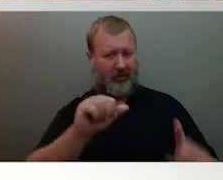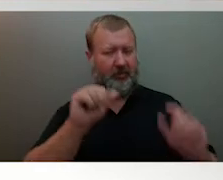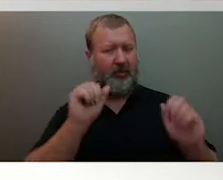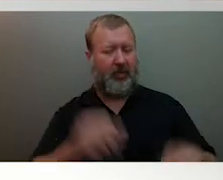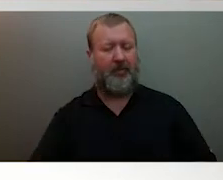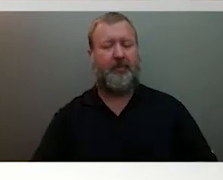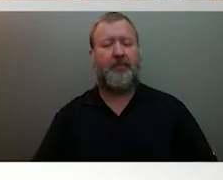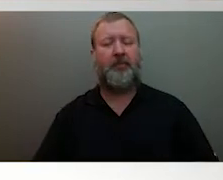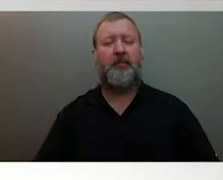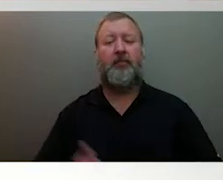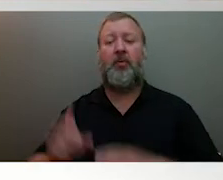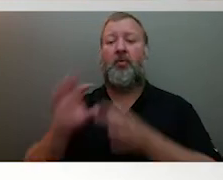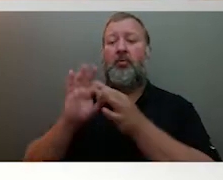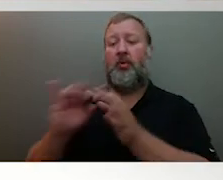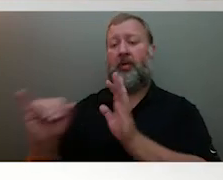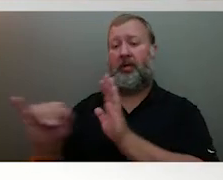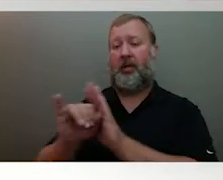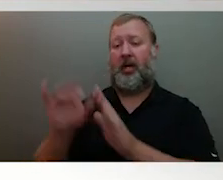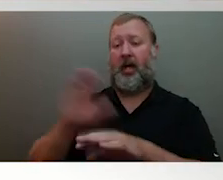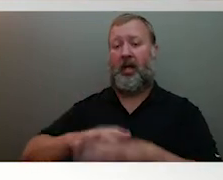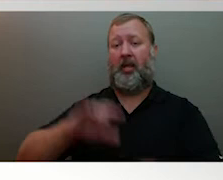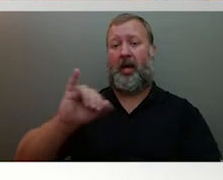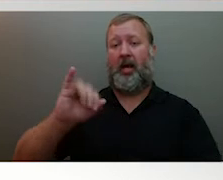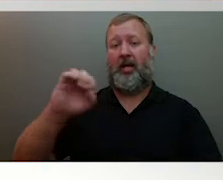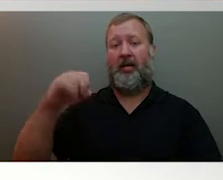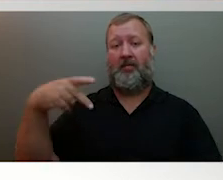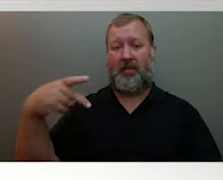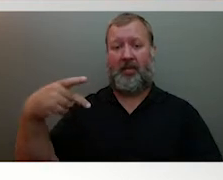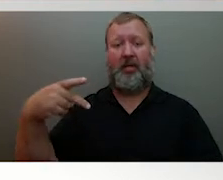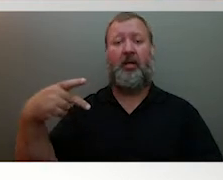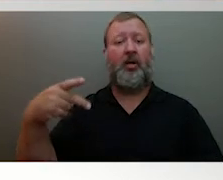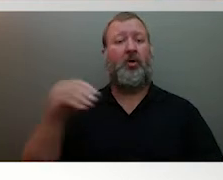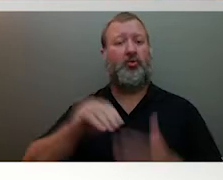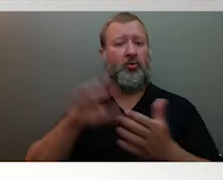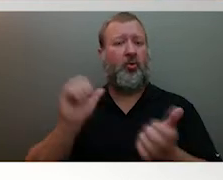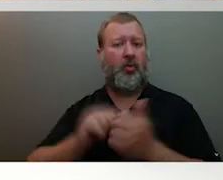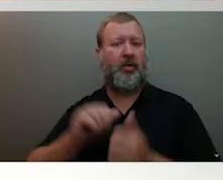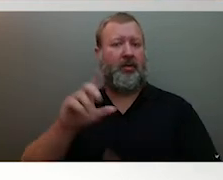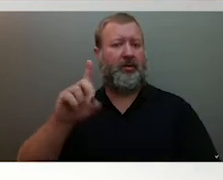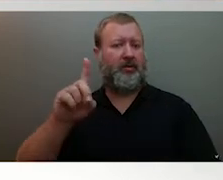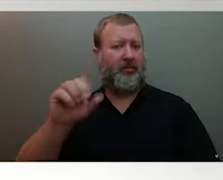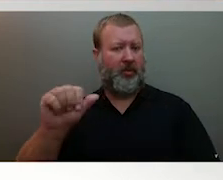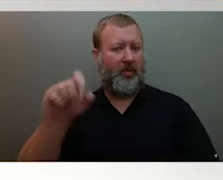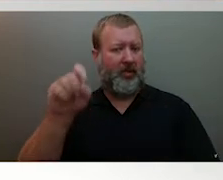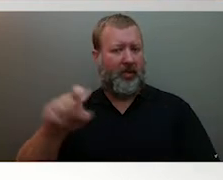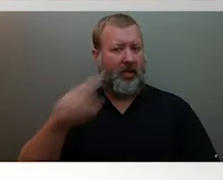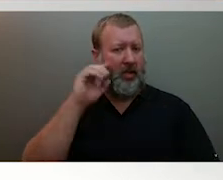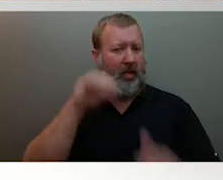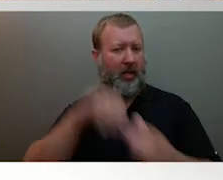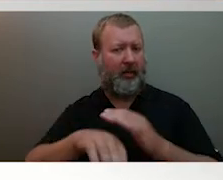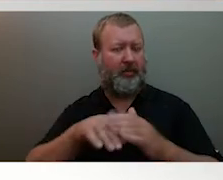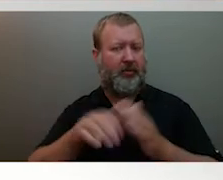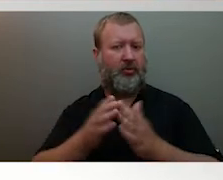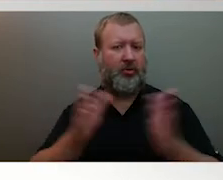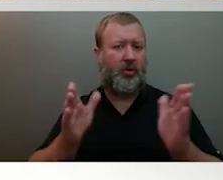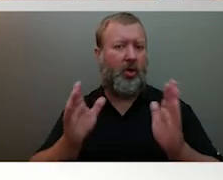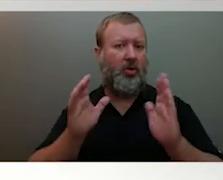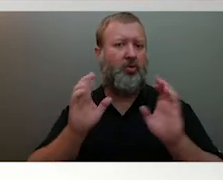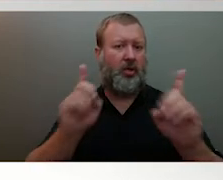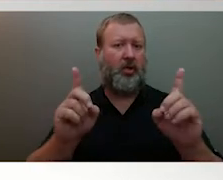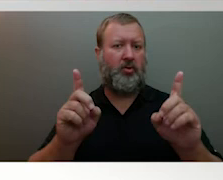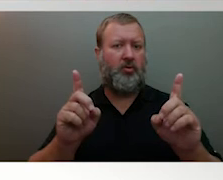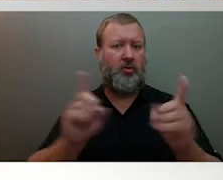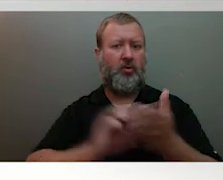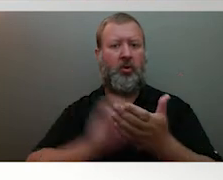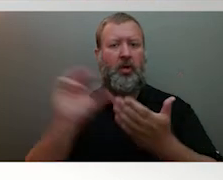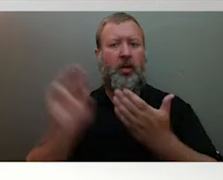and related services identified on the IEP are what the student with a disability needs to access the general education